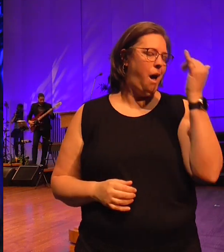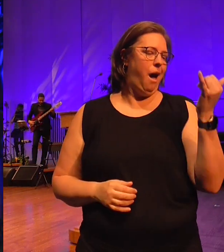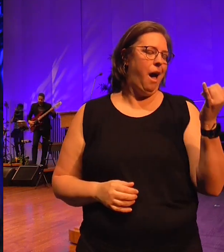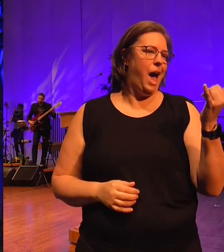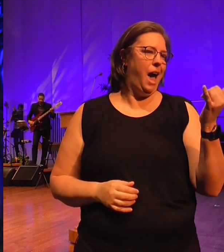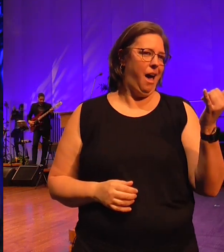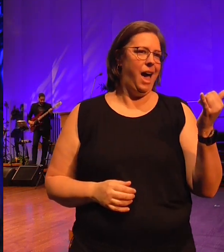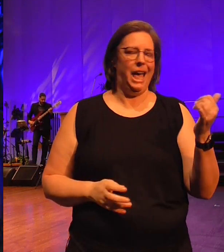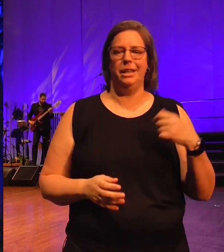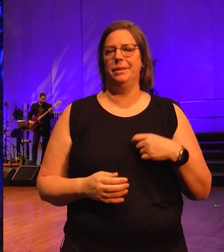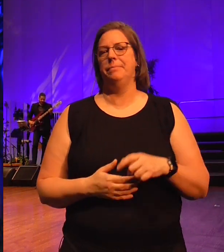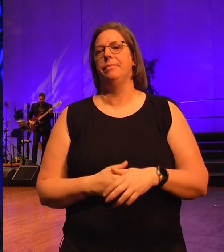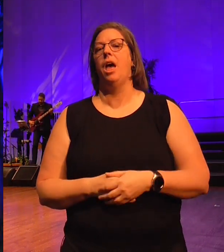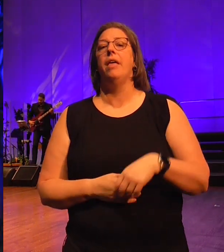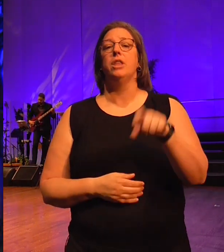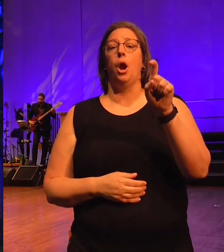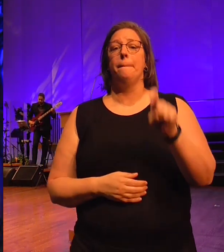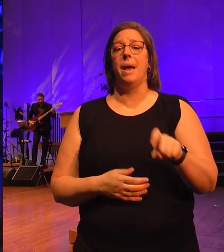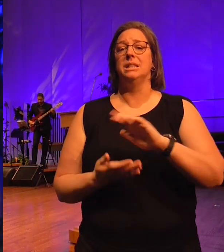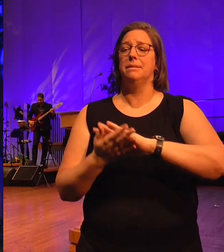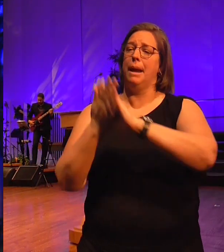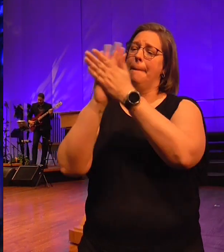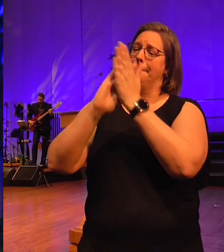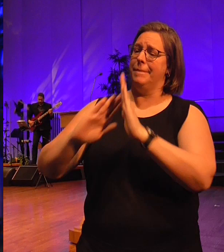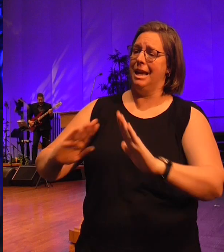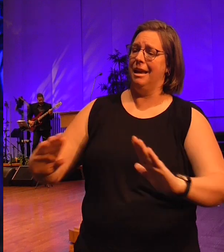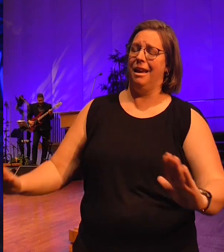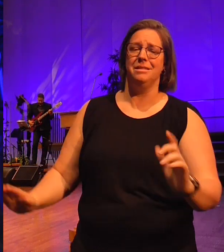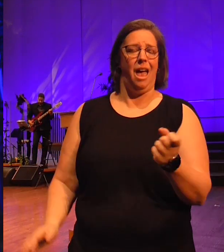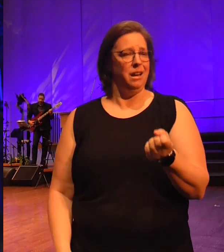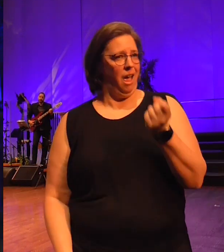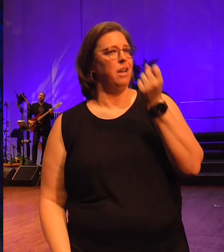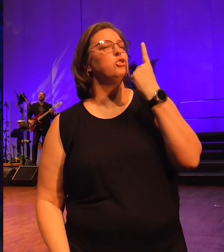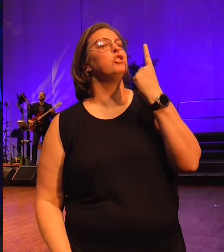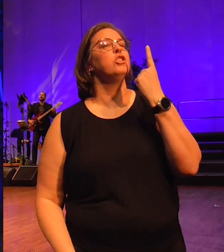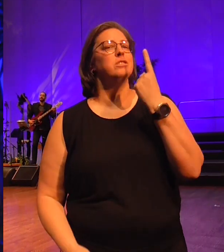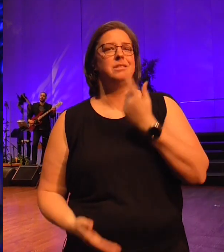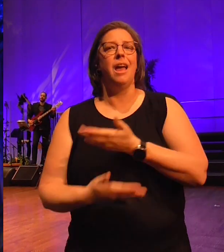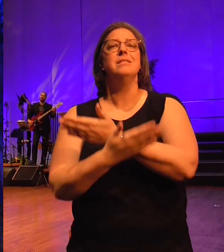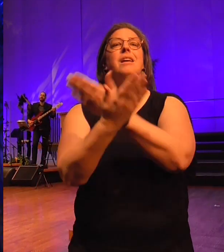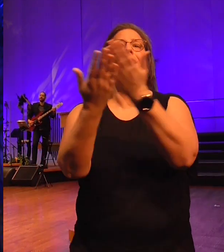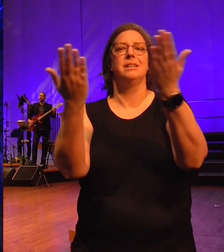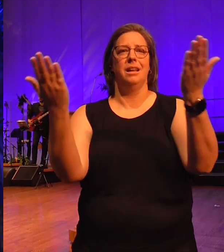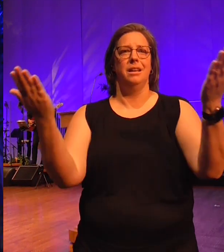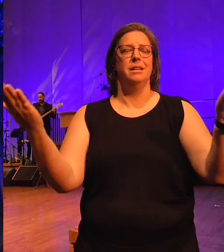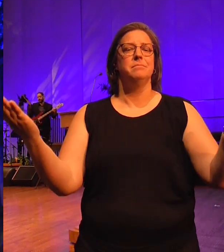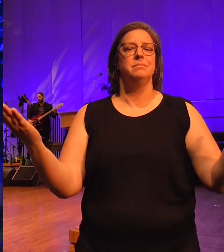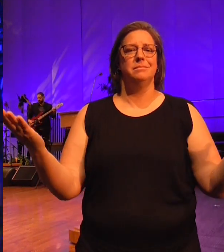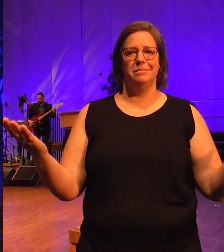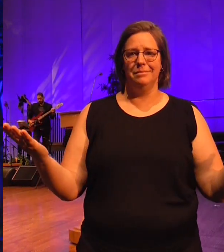There must be peace and understanding sometime.